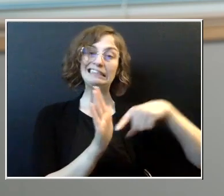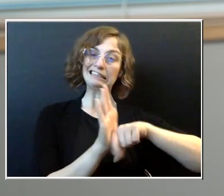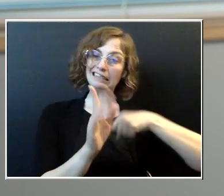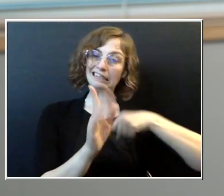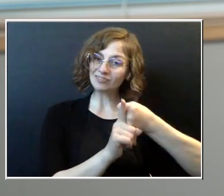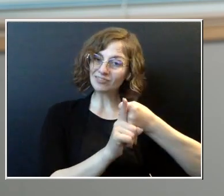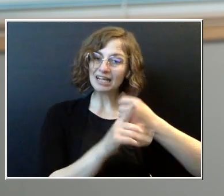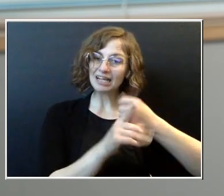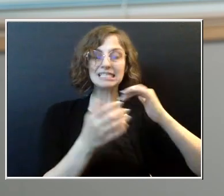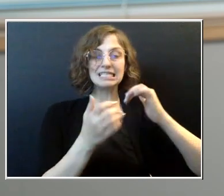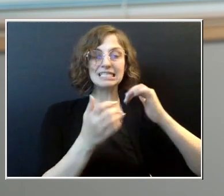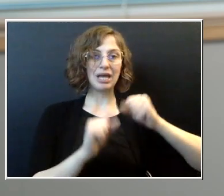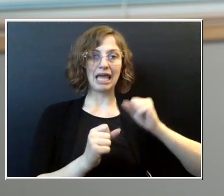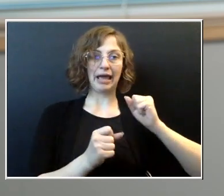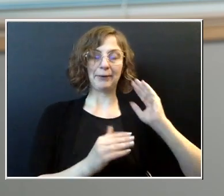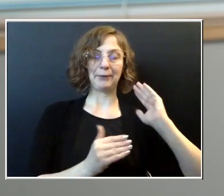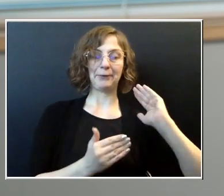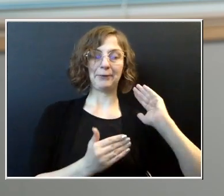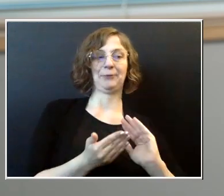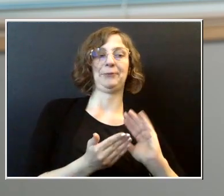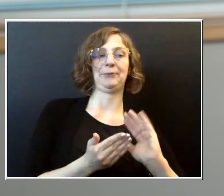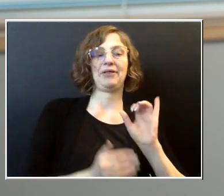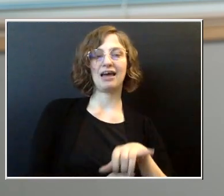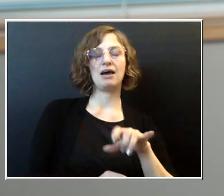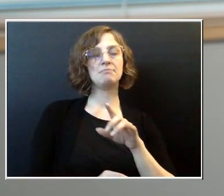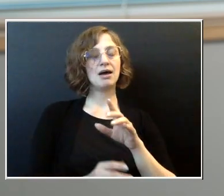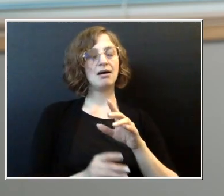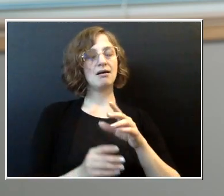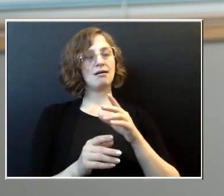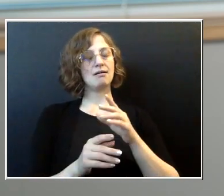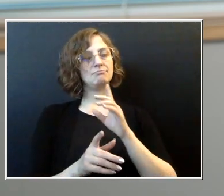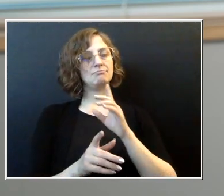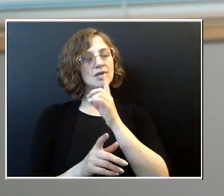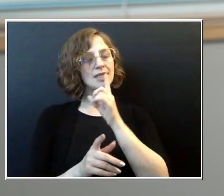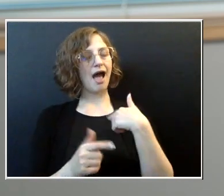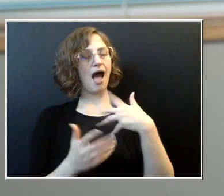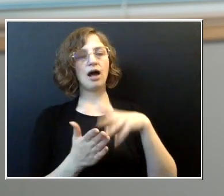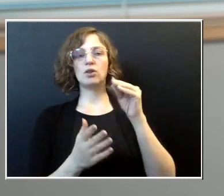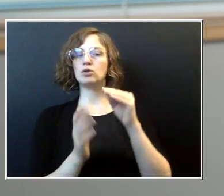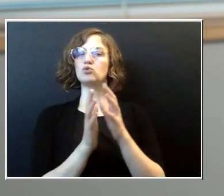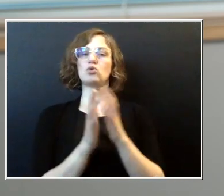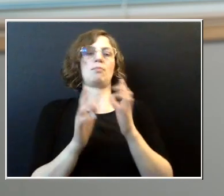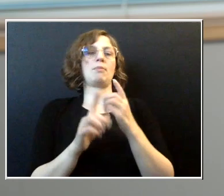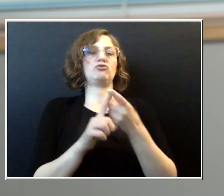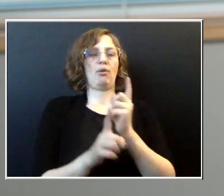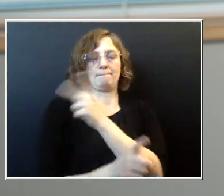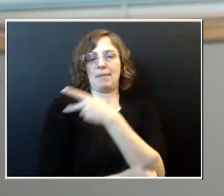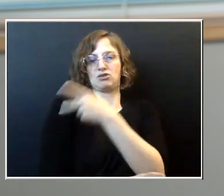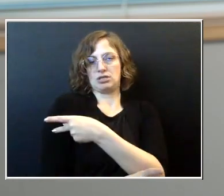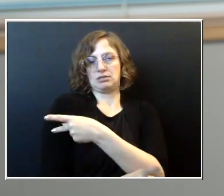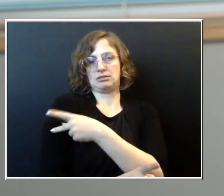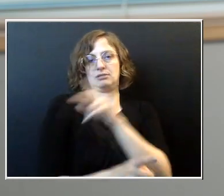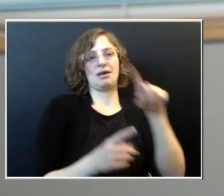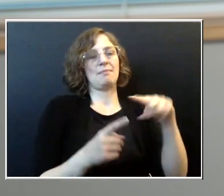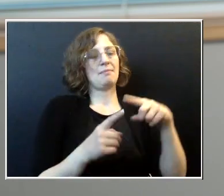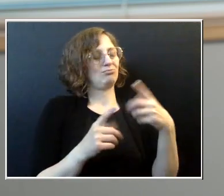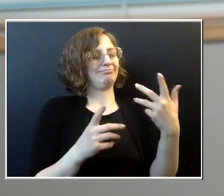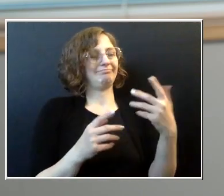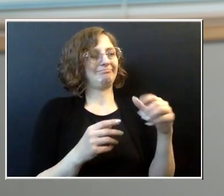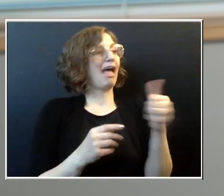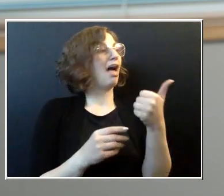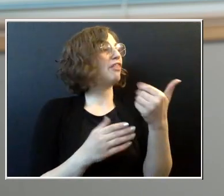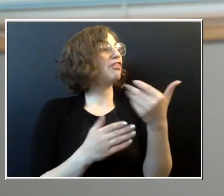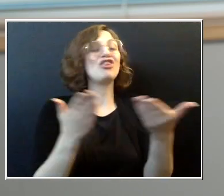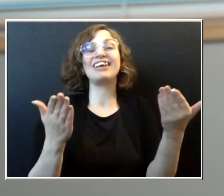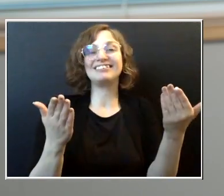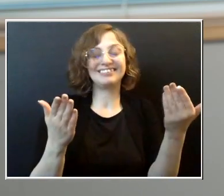them. But I actually learned so much from my patients about other things in life, and that's definitely the case